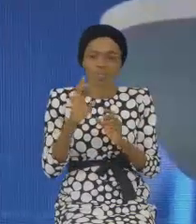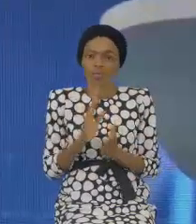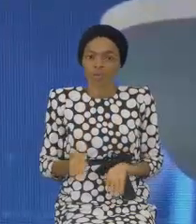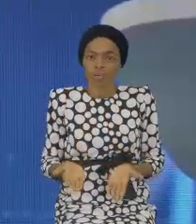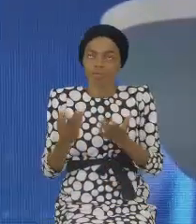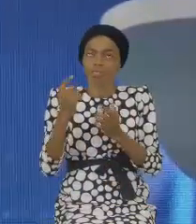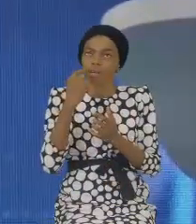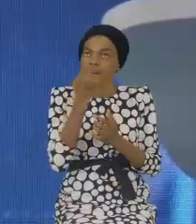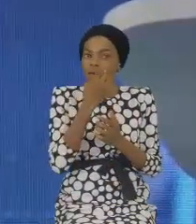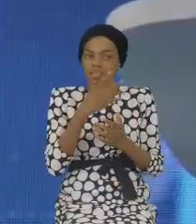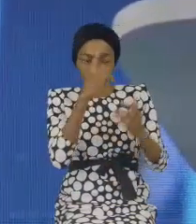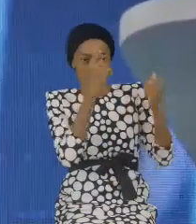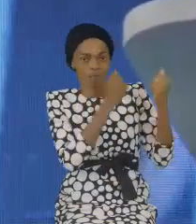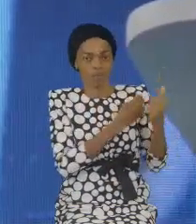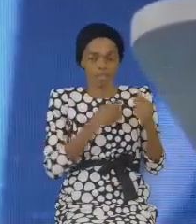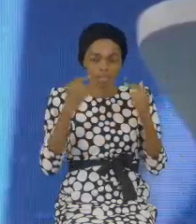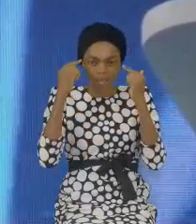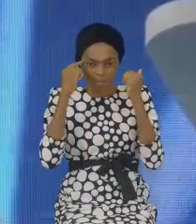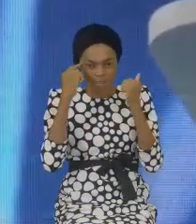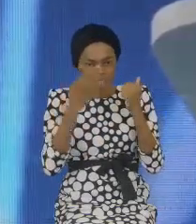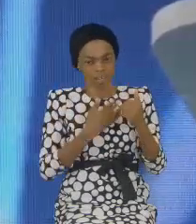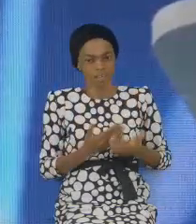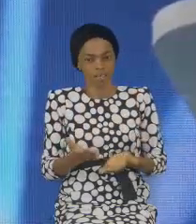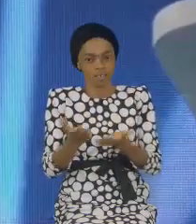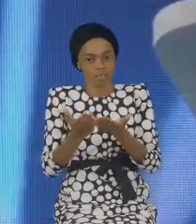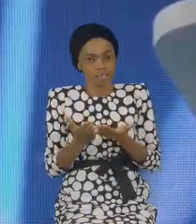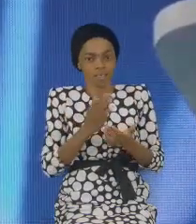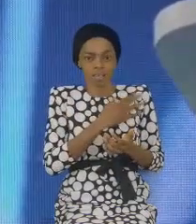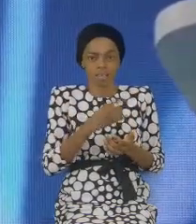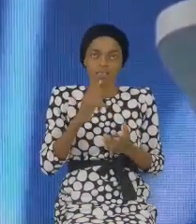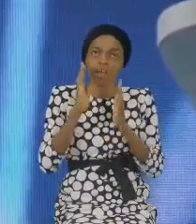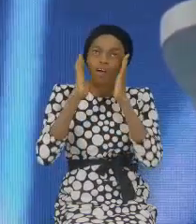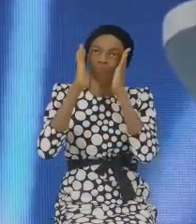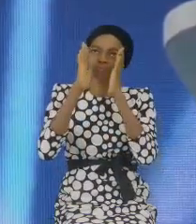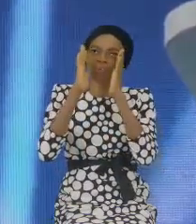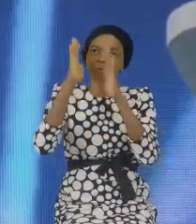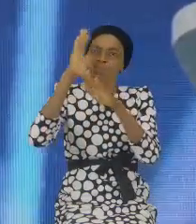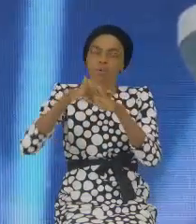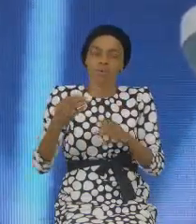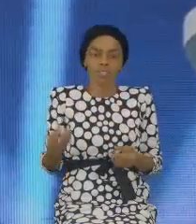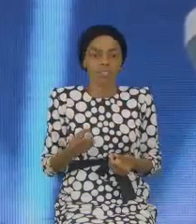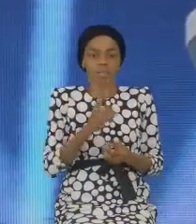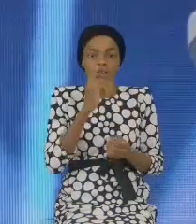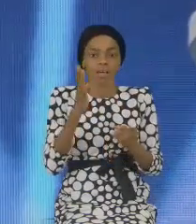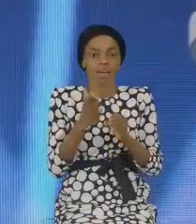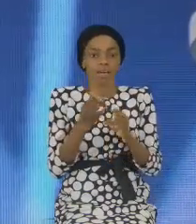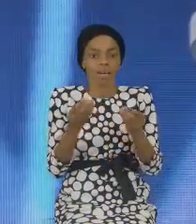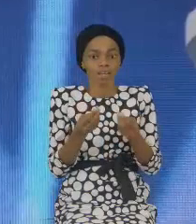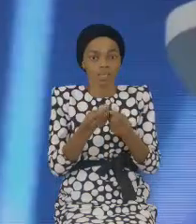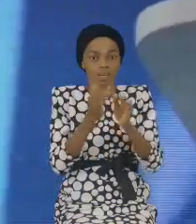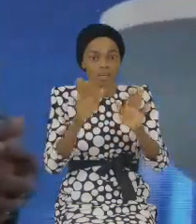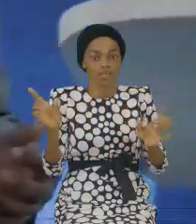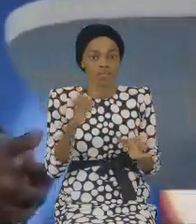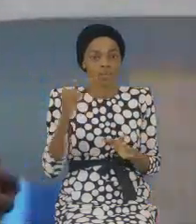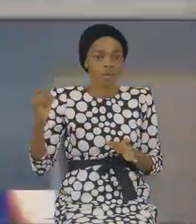their face and their mind and their desire and their focus on the land where we are going.